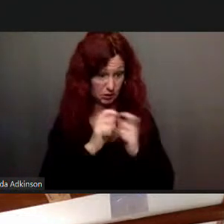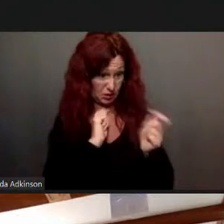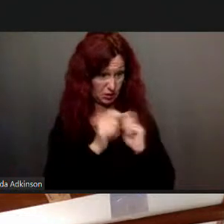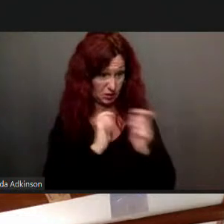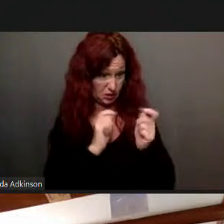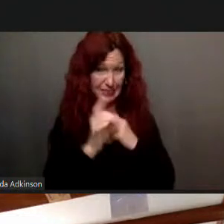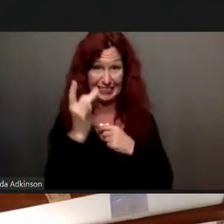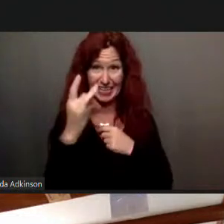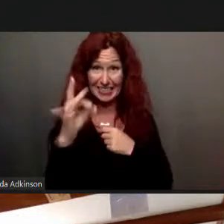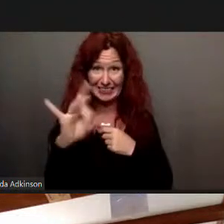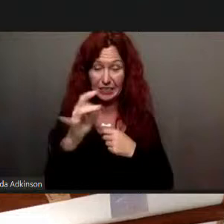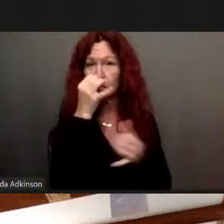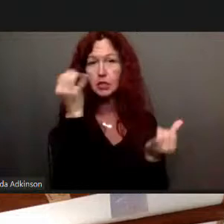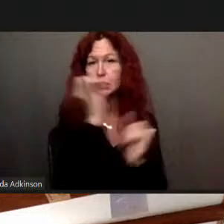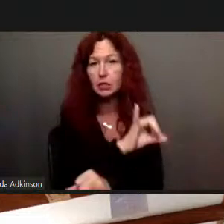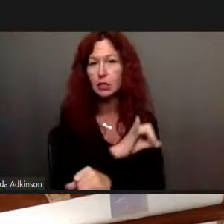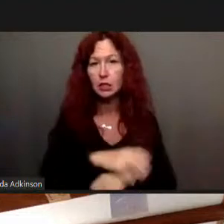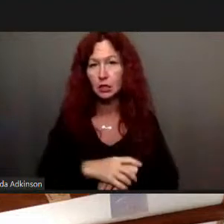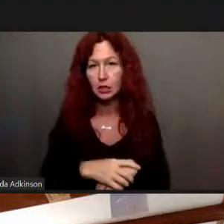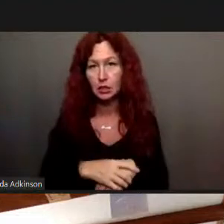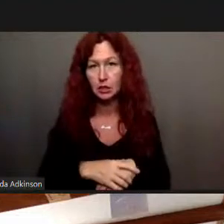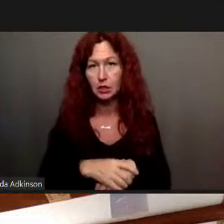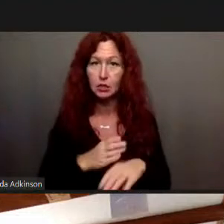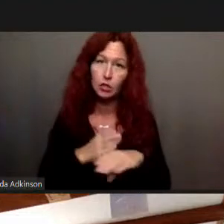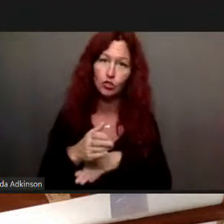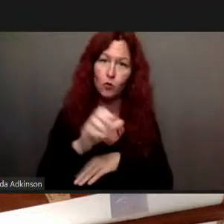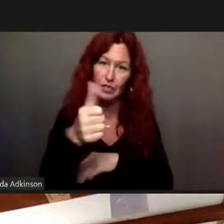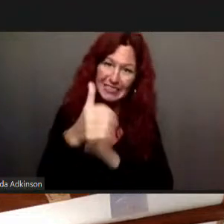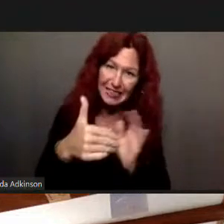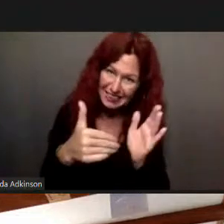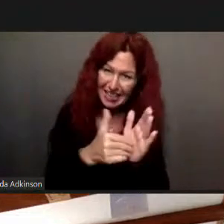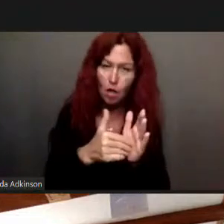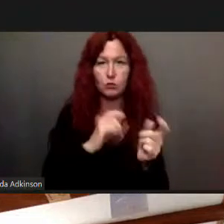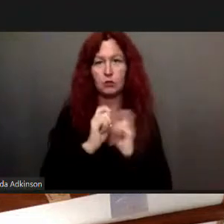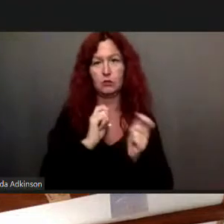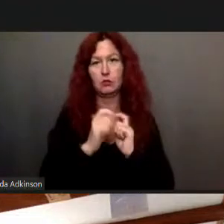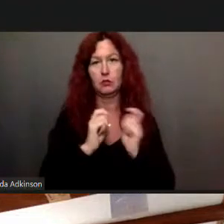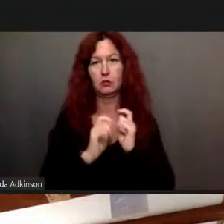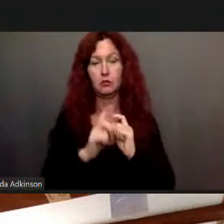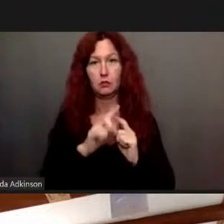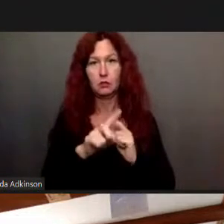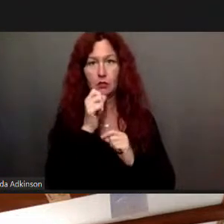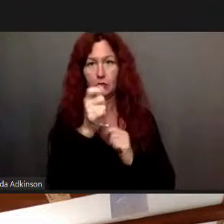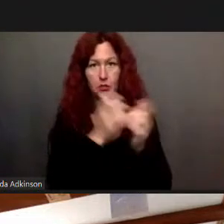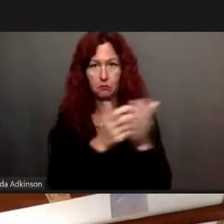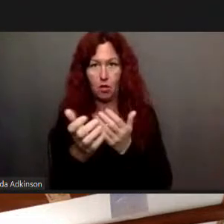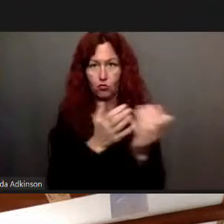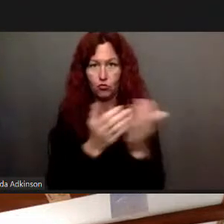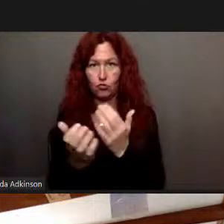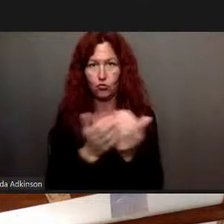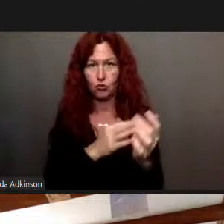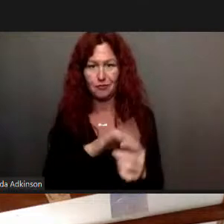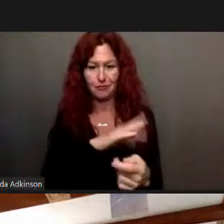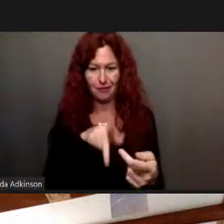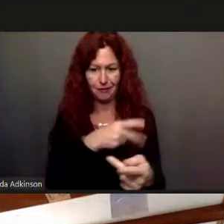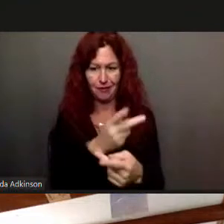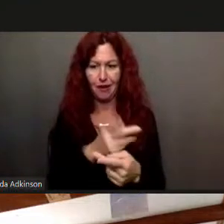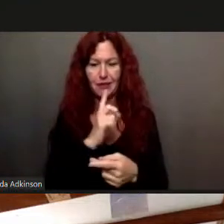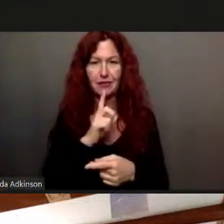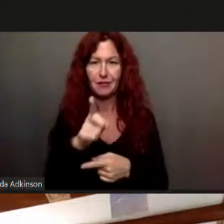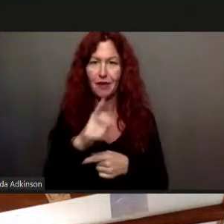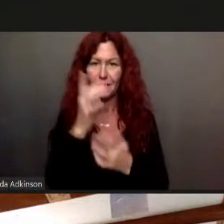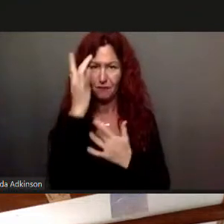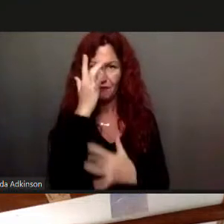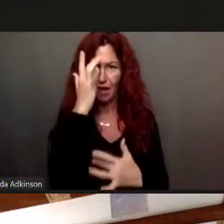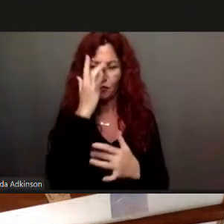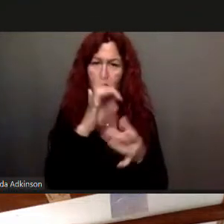mutations? Nonsense. There's more than 10,000 mutations. They're just not important. This is an RNA virus. And